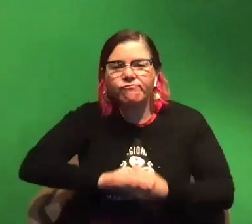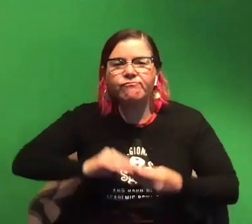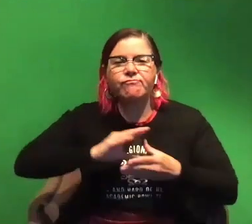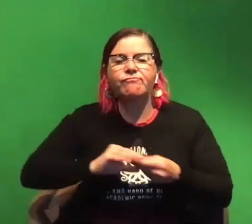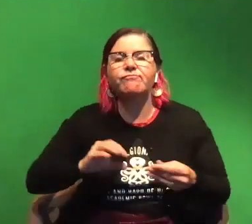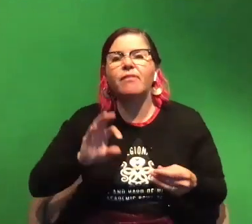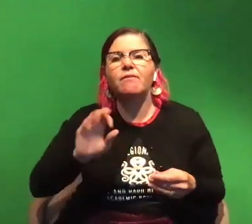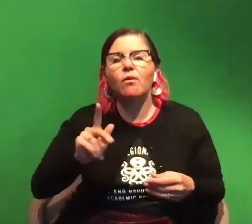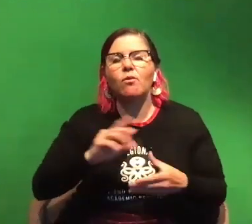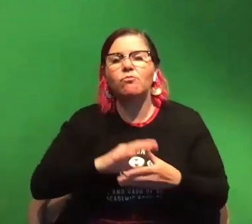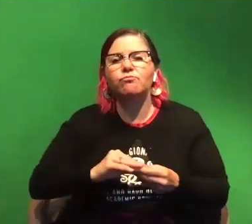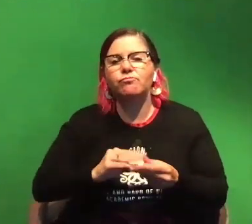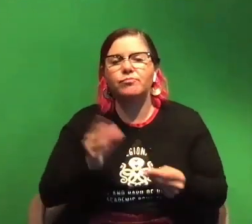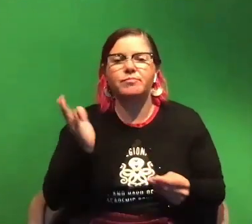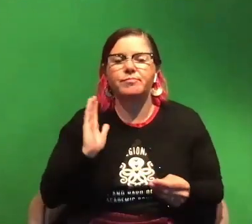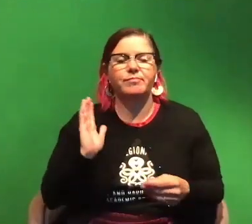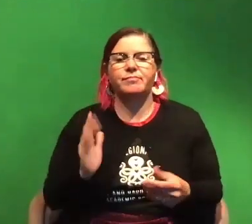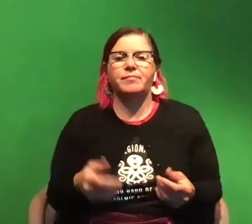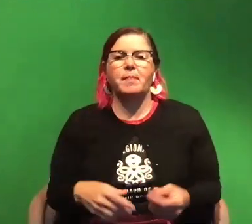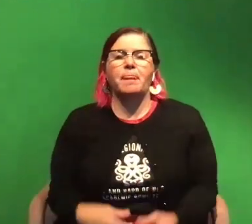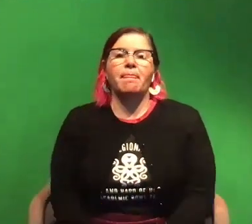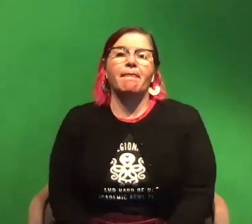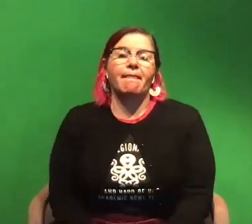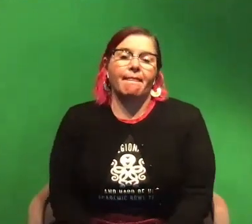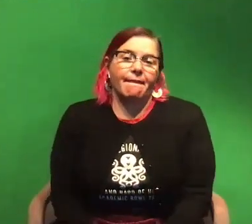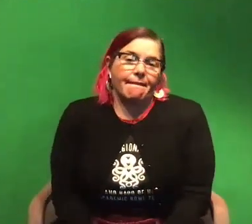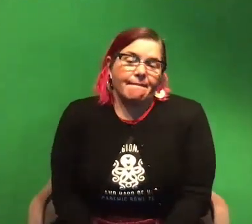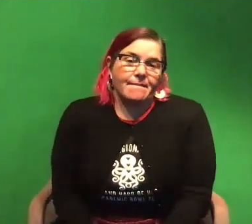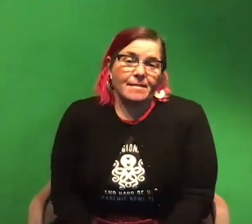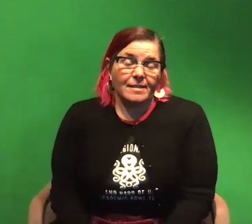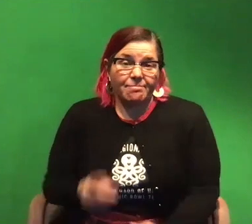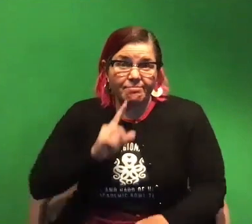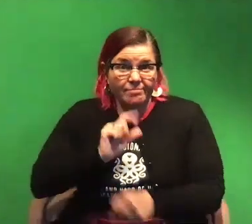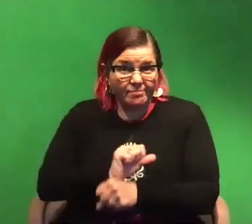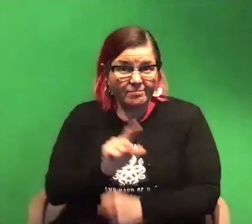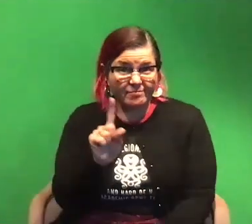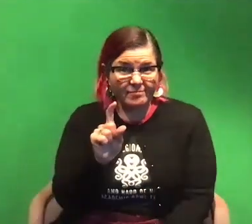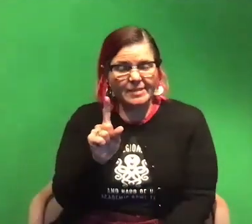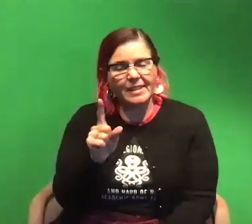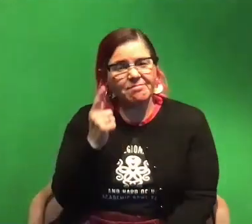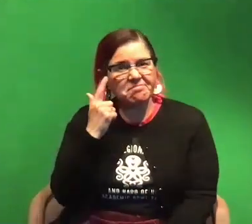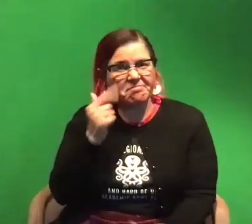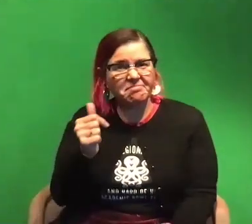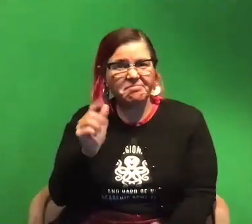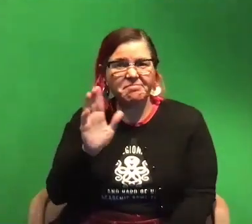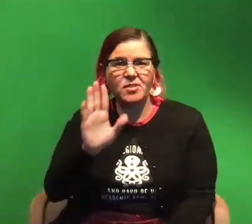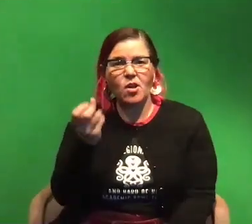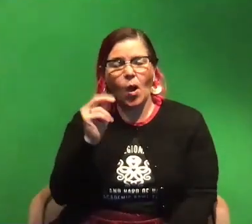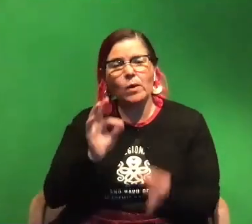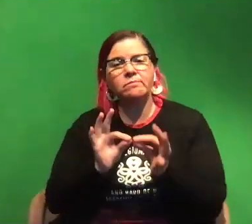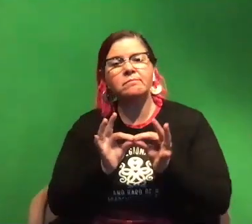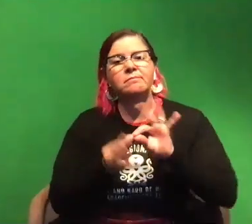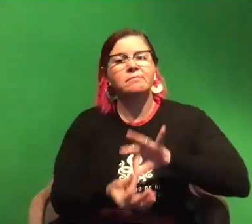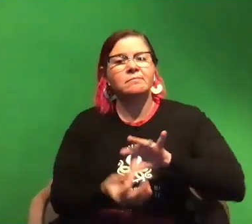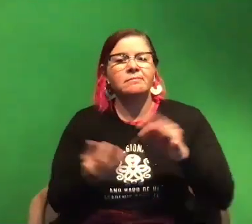folklore back in the earlier days. And you know, does it exist? I think that's up to your own interpretation. You